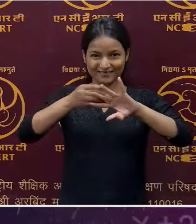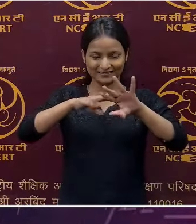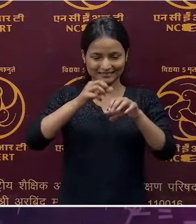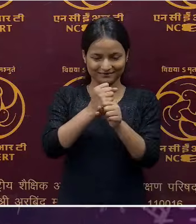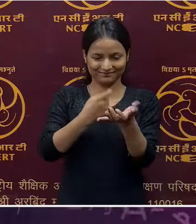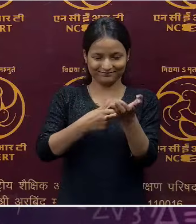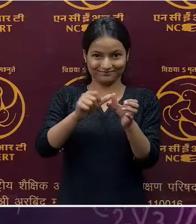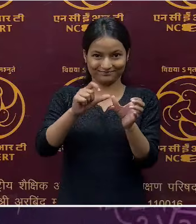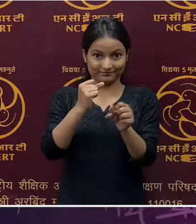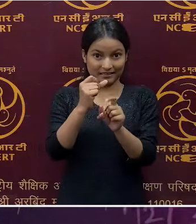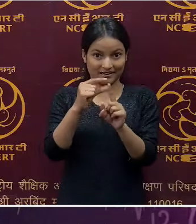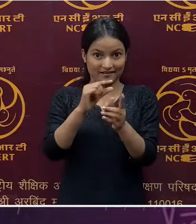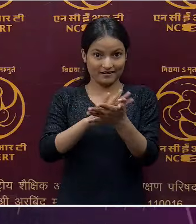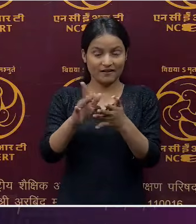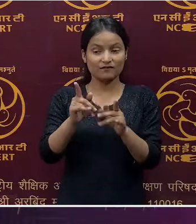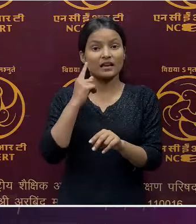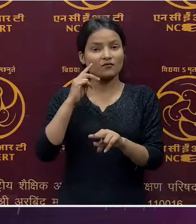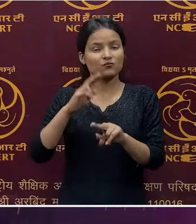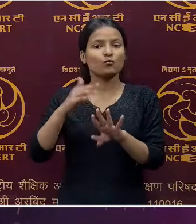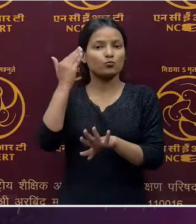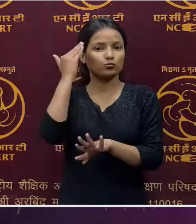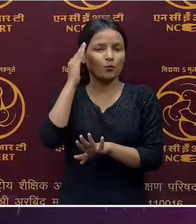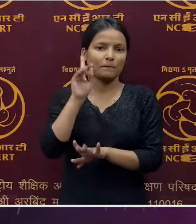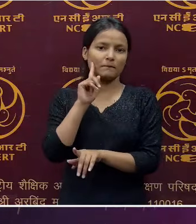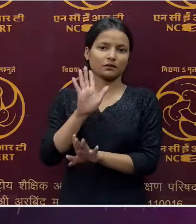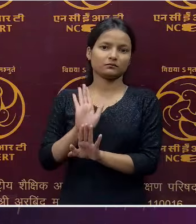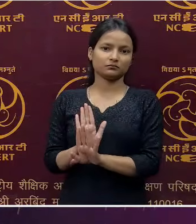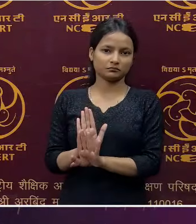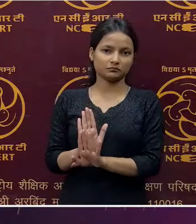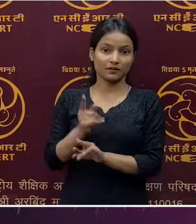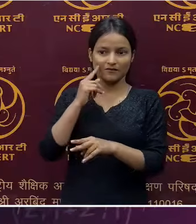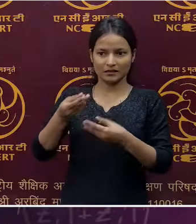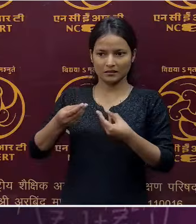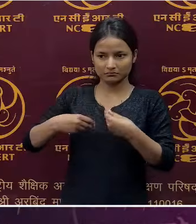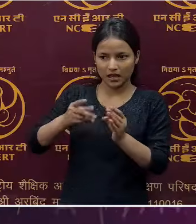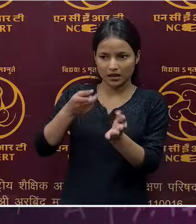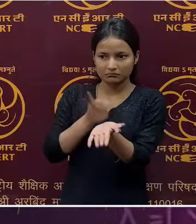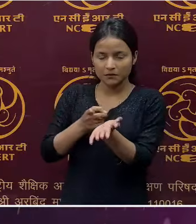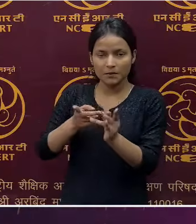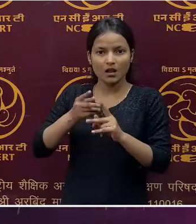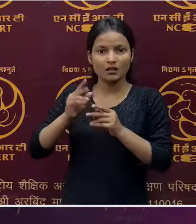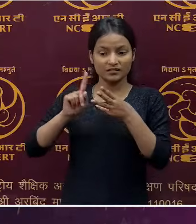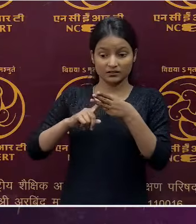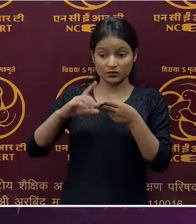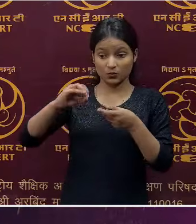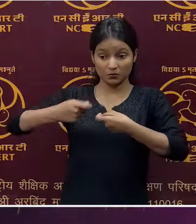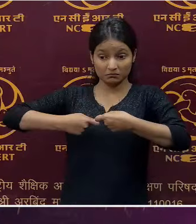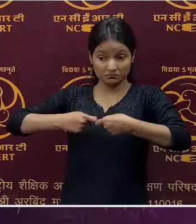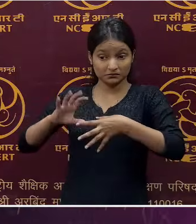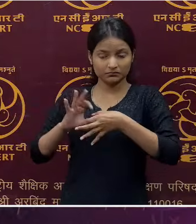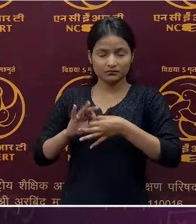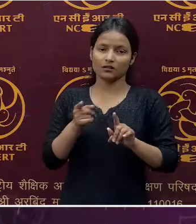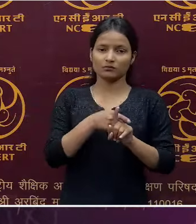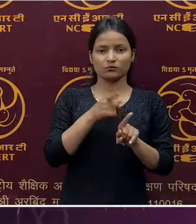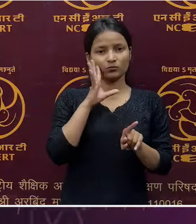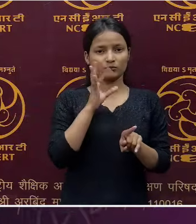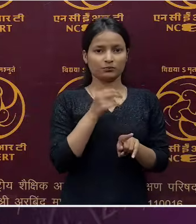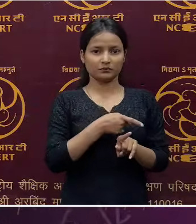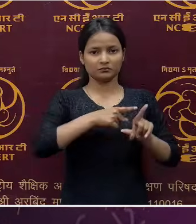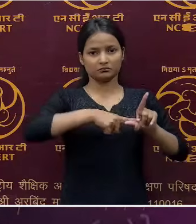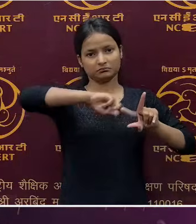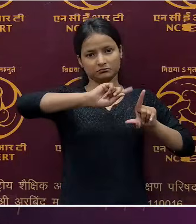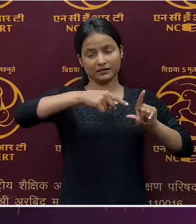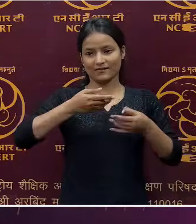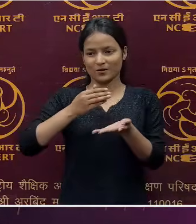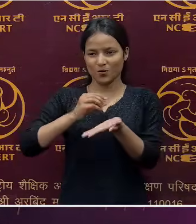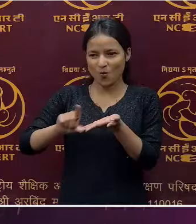know what is relation and what is function. And the condition is, whenever we read any graph and it has only one input, one output,